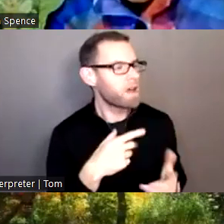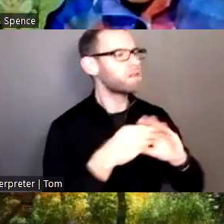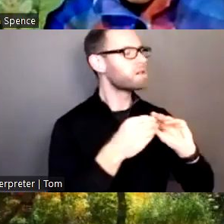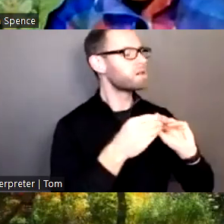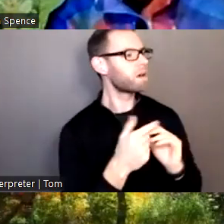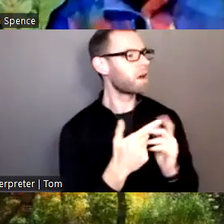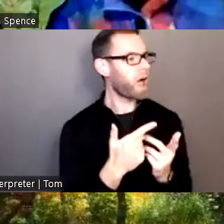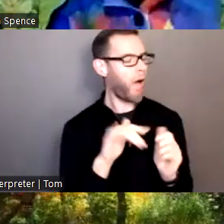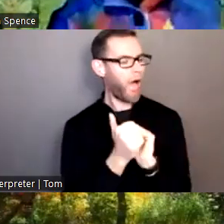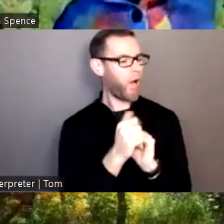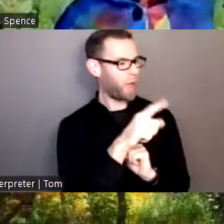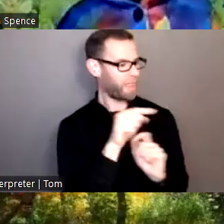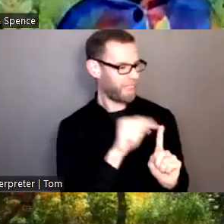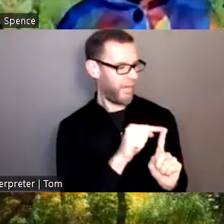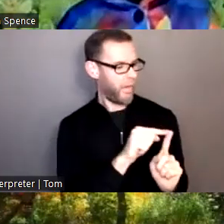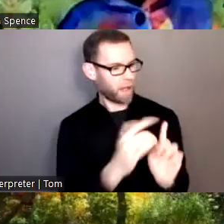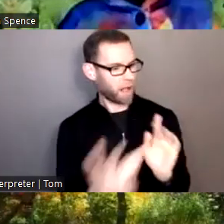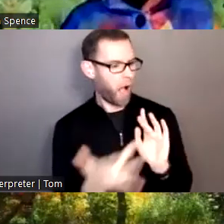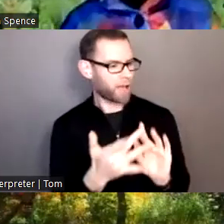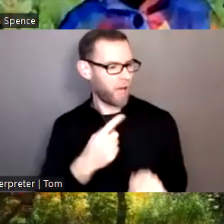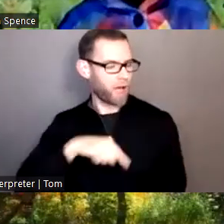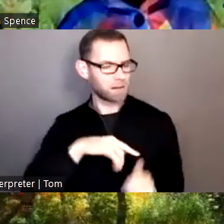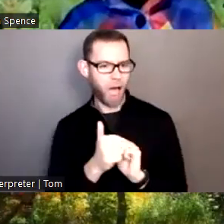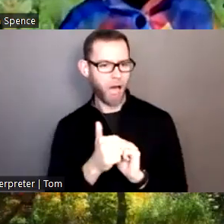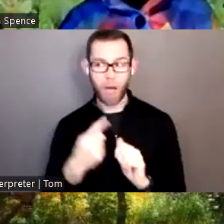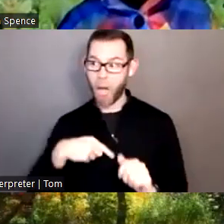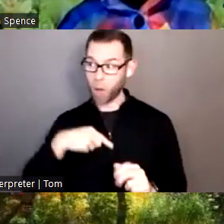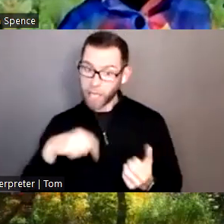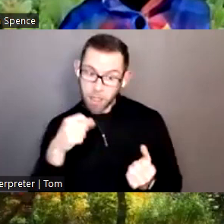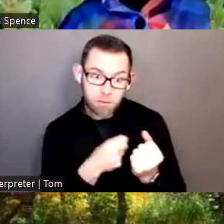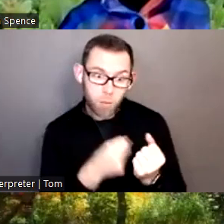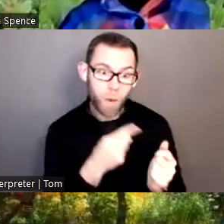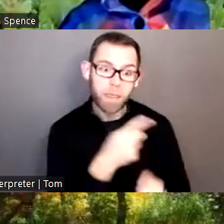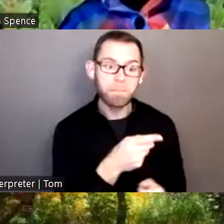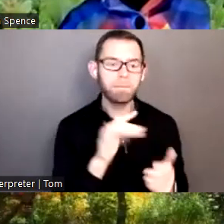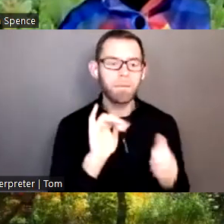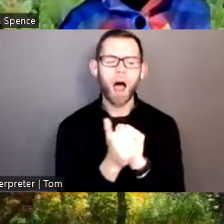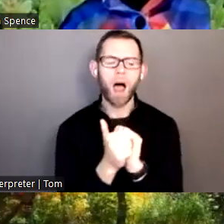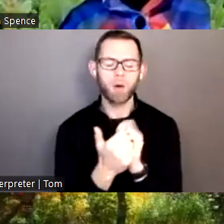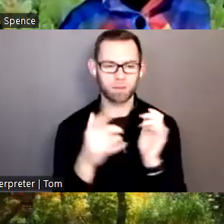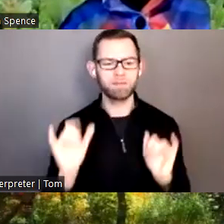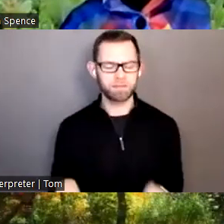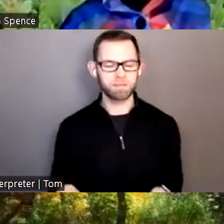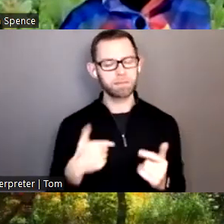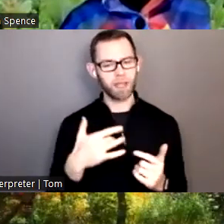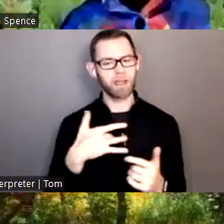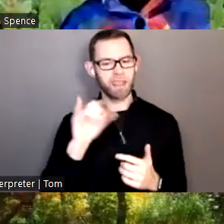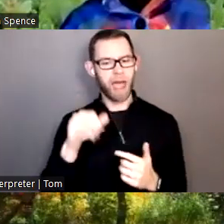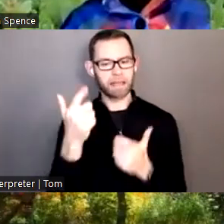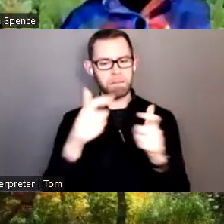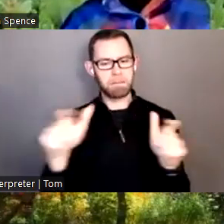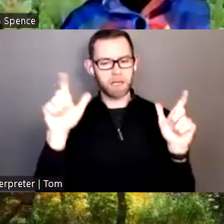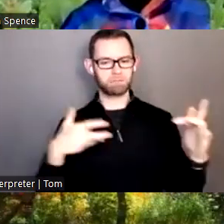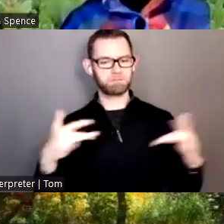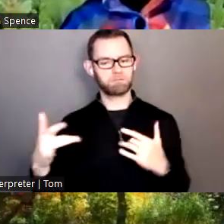for them? I think that's another big issue. moi I've pense que talked c'est to un sort of problème fit into the mix et of all c'est un of autre this. sujet l'autre